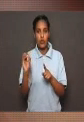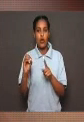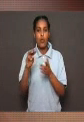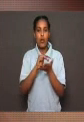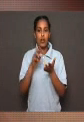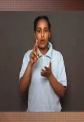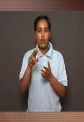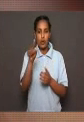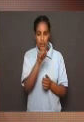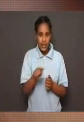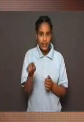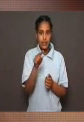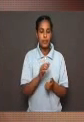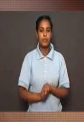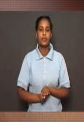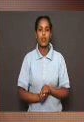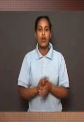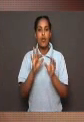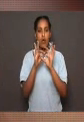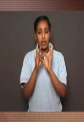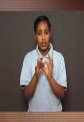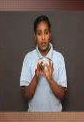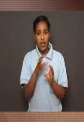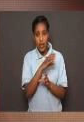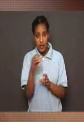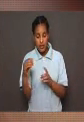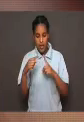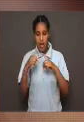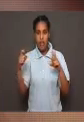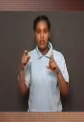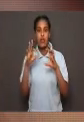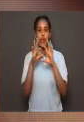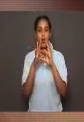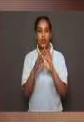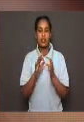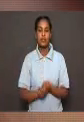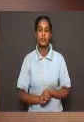molecular orbitals: bonding and antibonding.